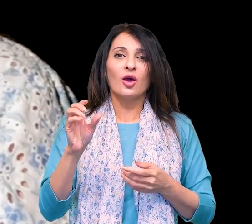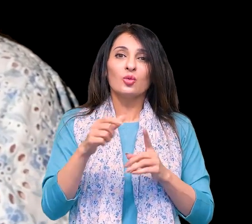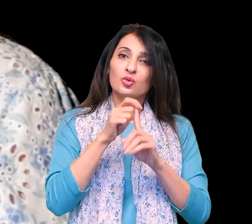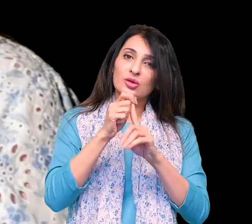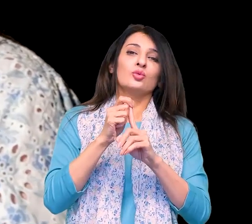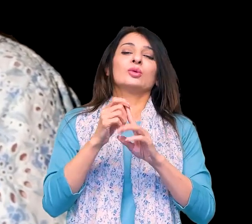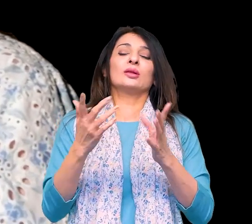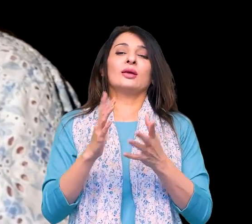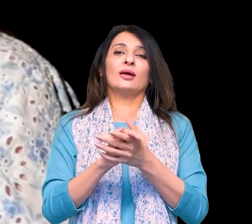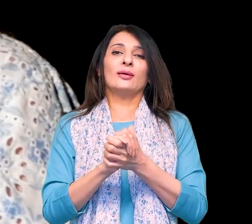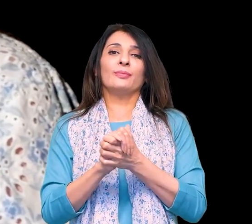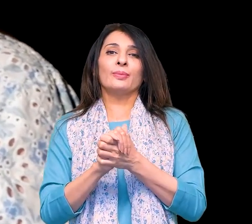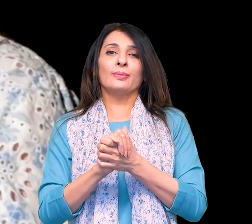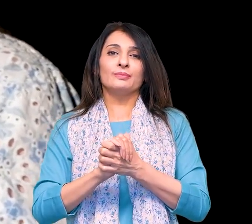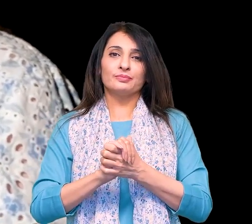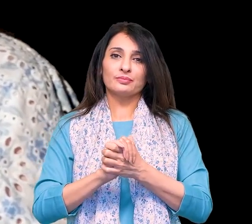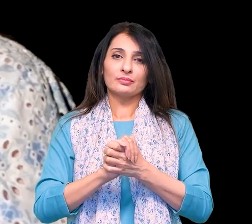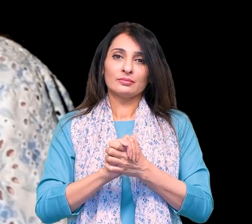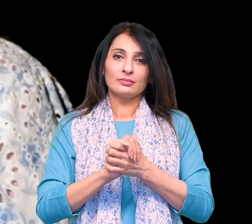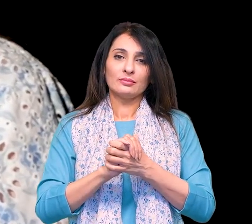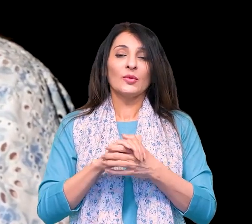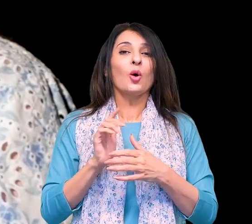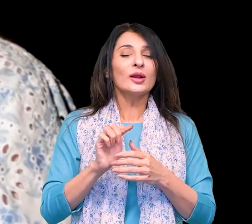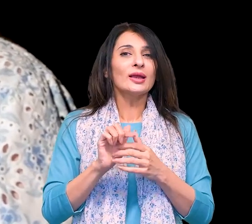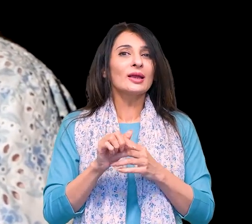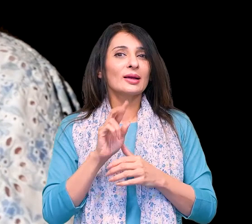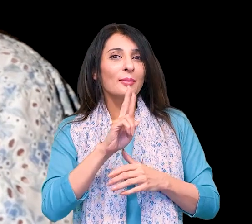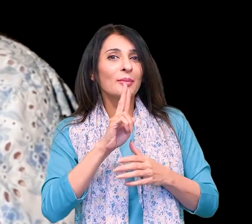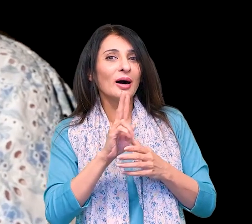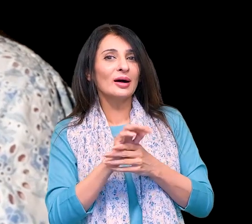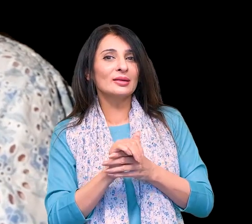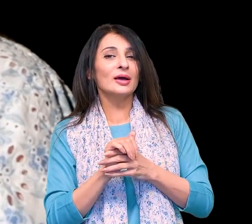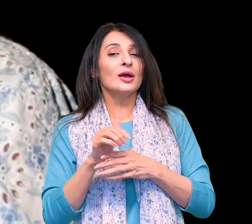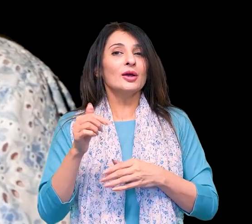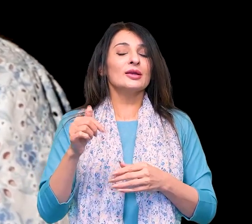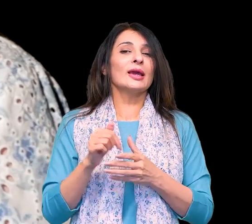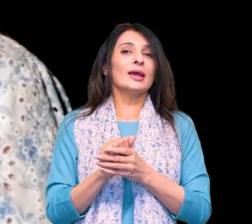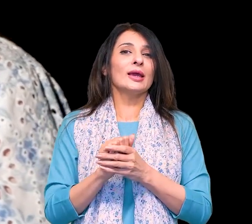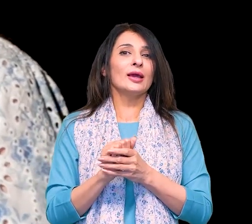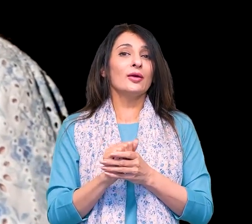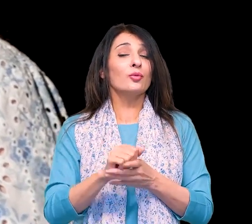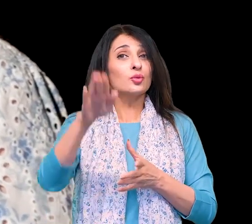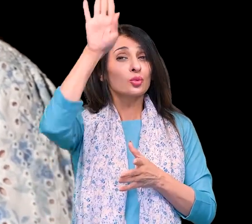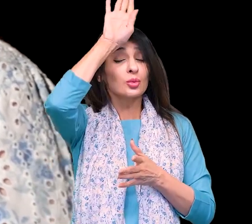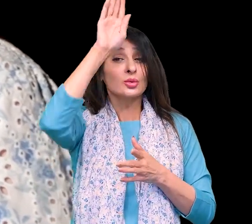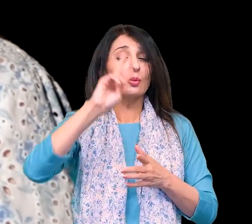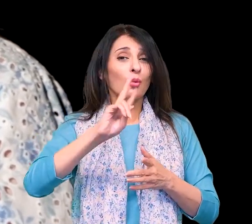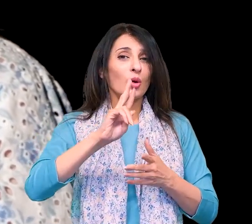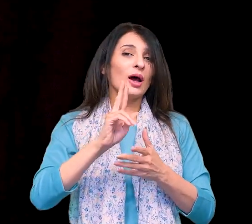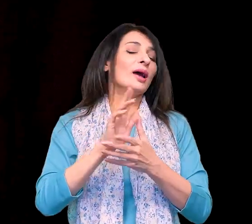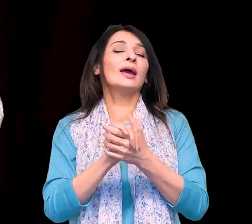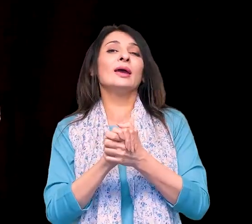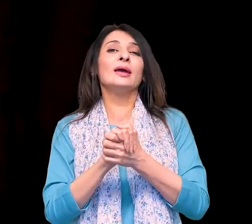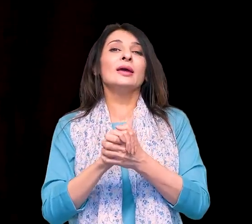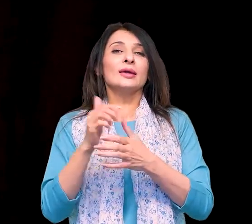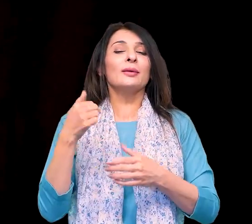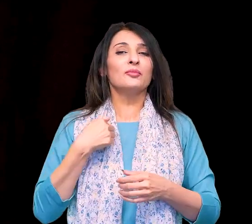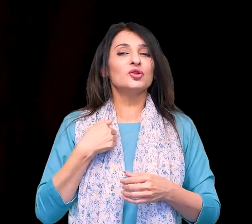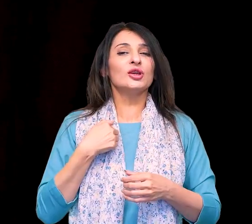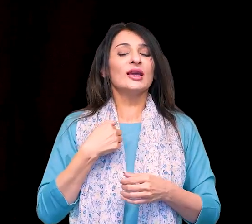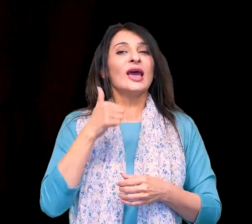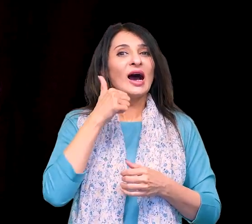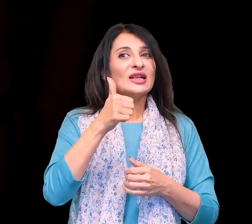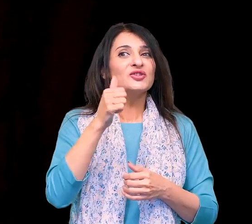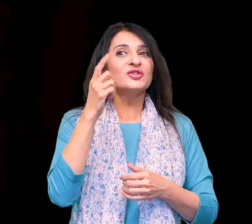aware, educated, motivated, inspired Ammis, then yes, we will get a great nation. So when it comes to